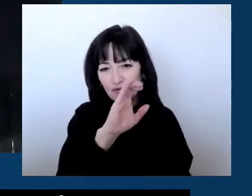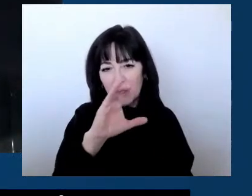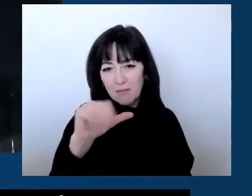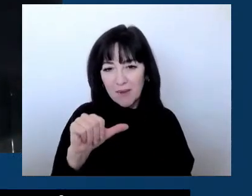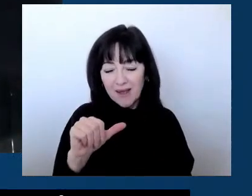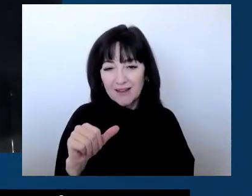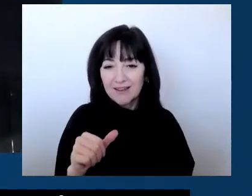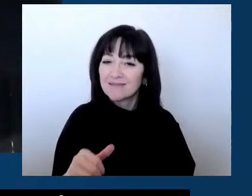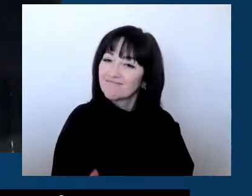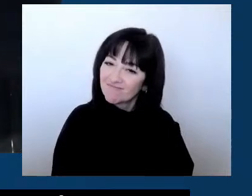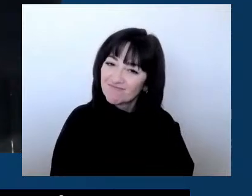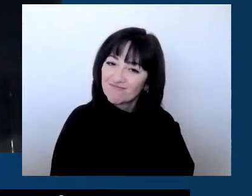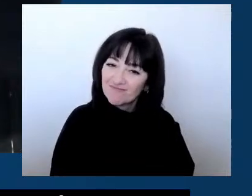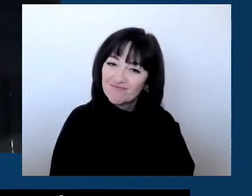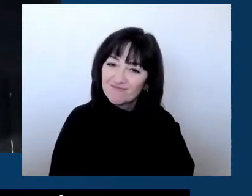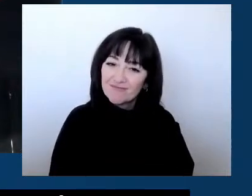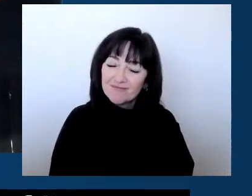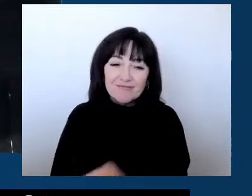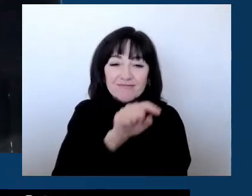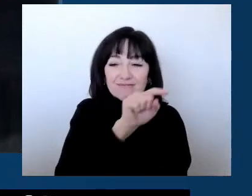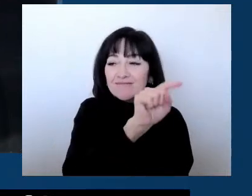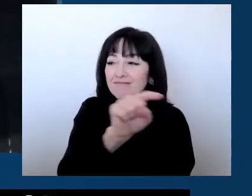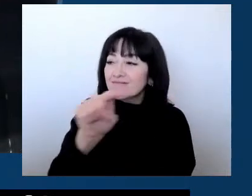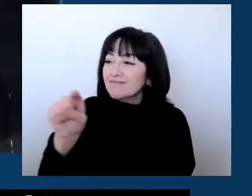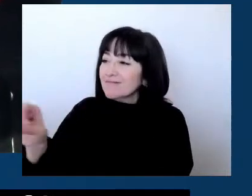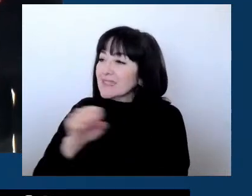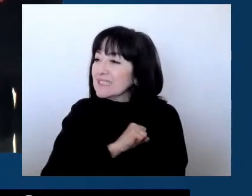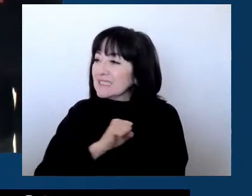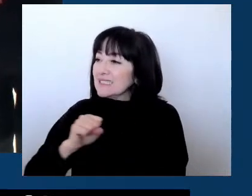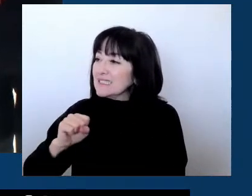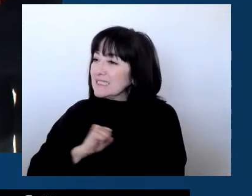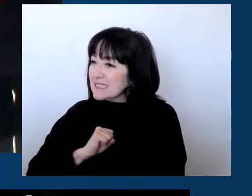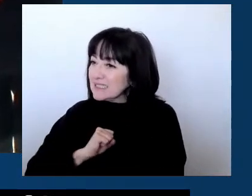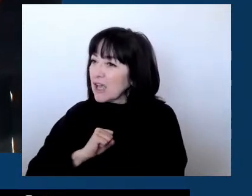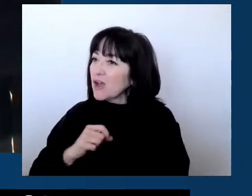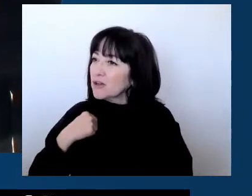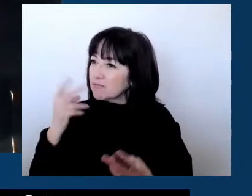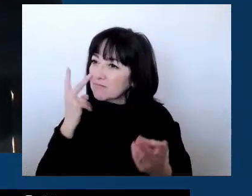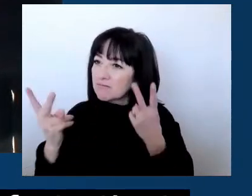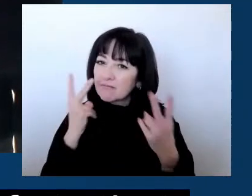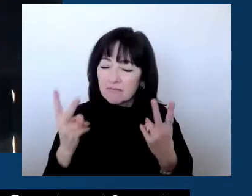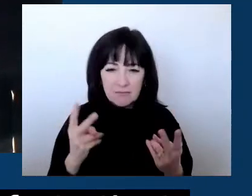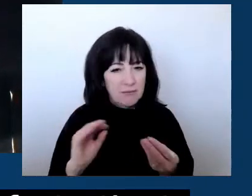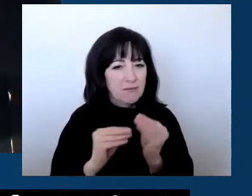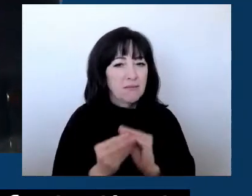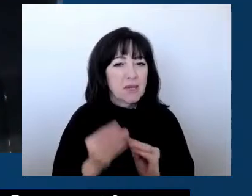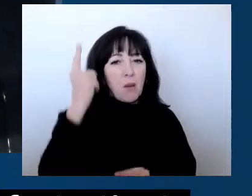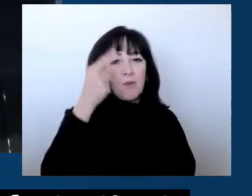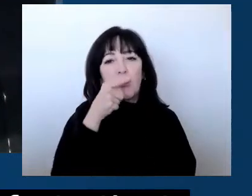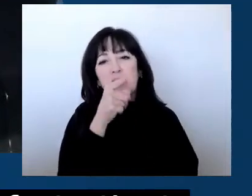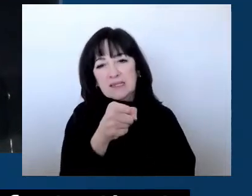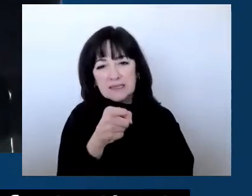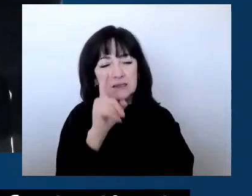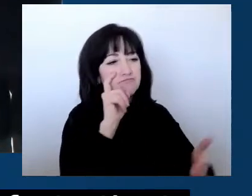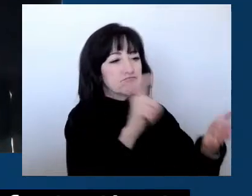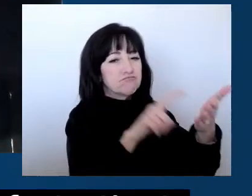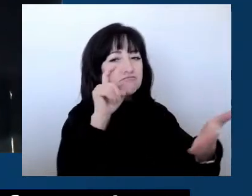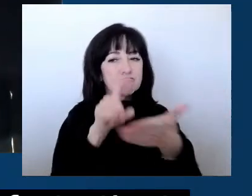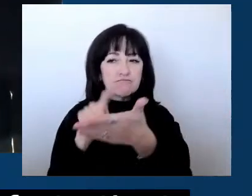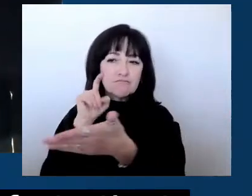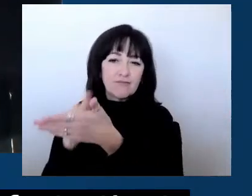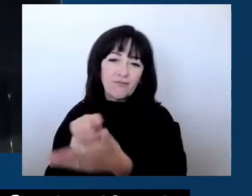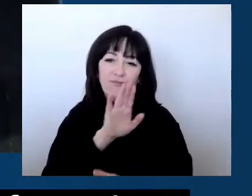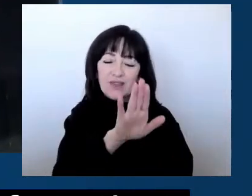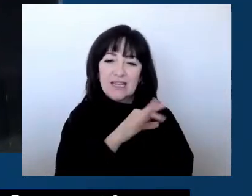by the way, to make such a point of acknowledging his outstanding staff, and it's a quality I admire and seek to emulate.